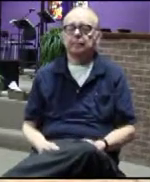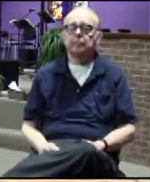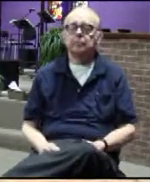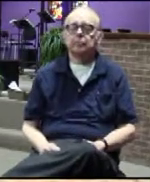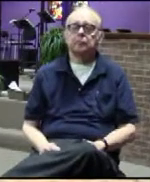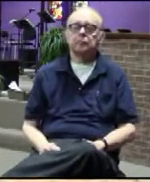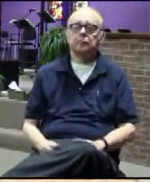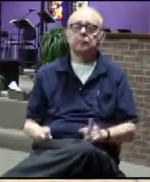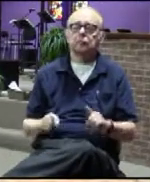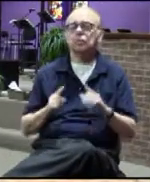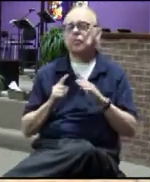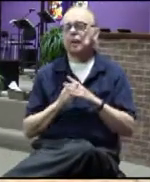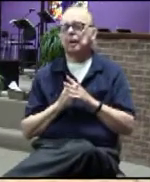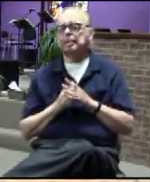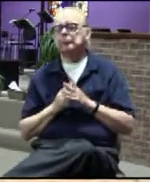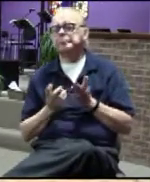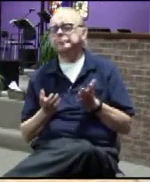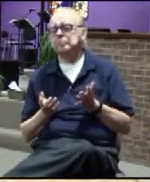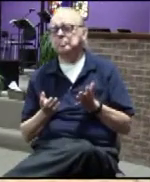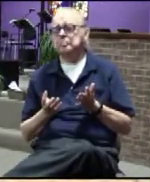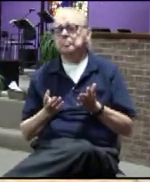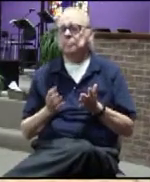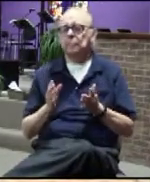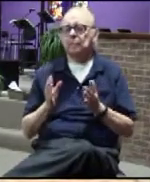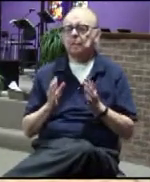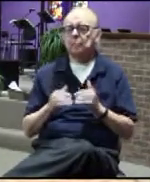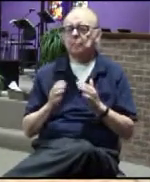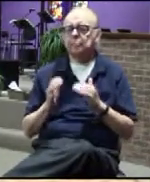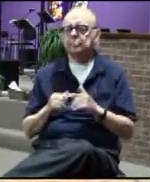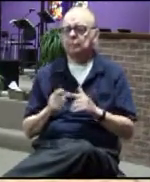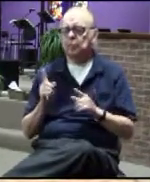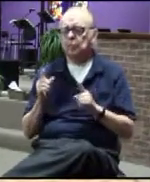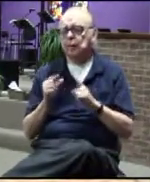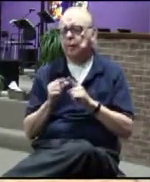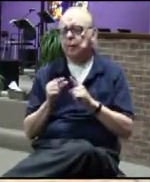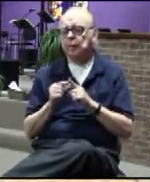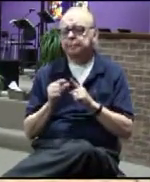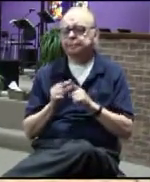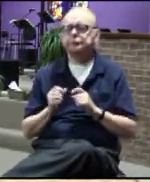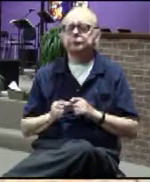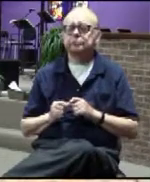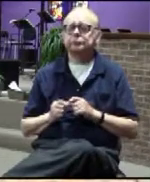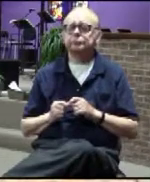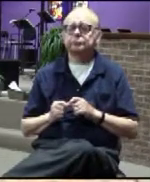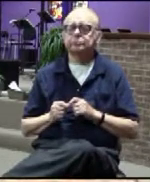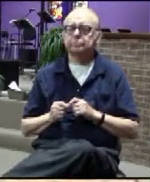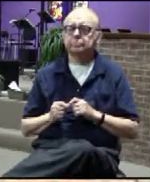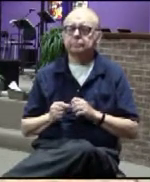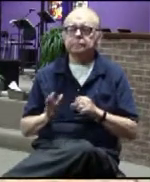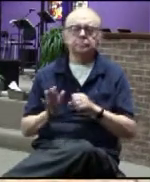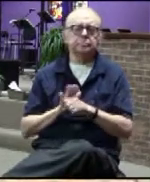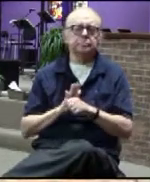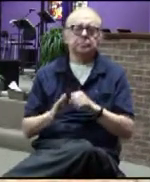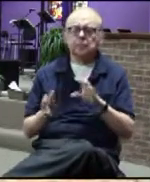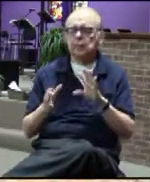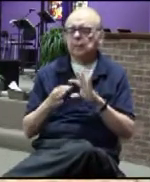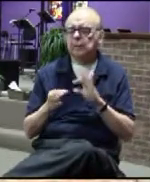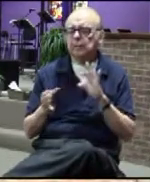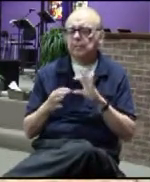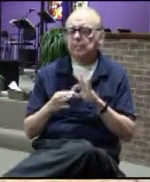When you begin to. Break down. One word. In this whole thing.